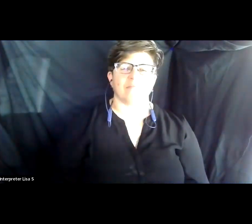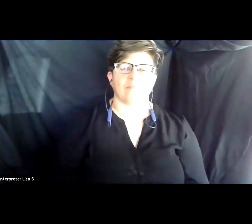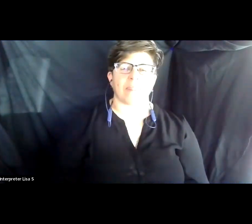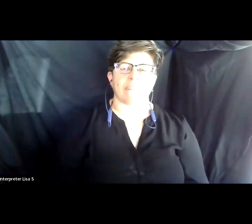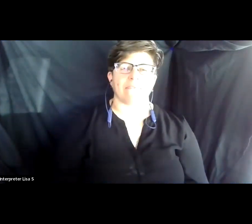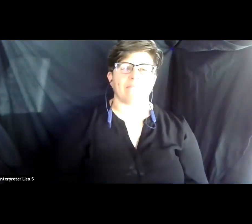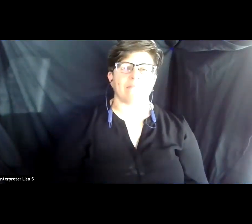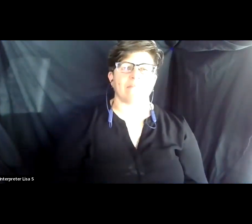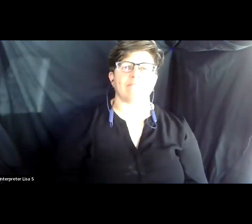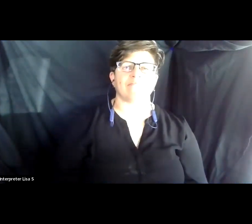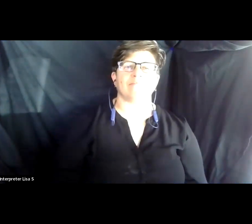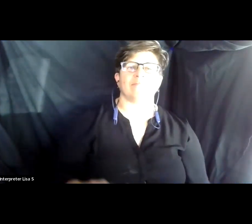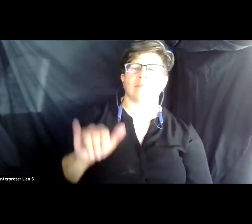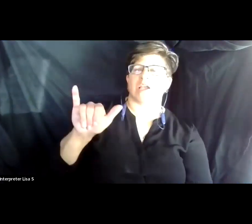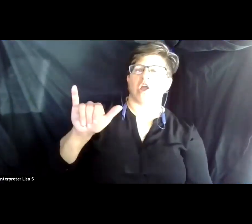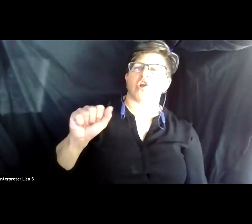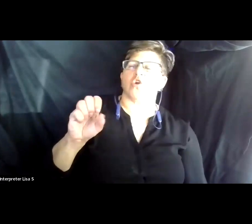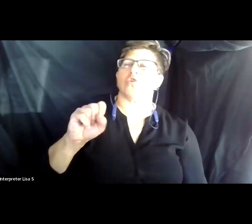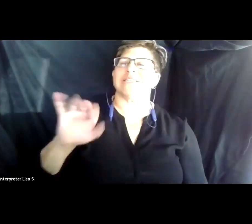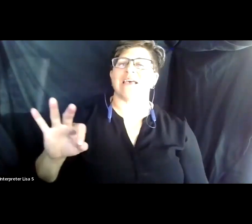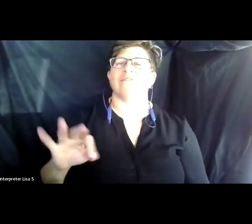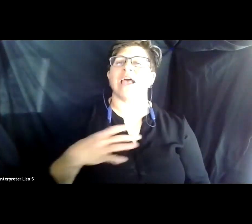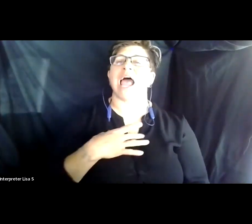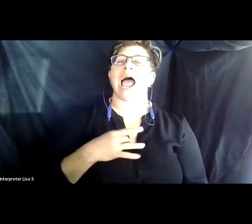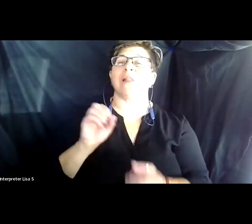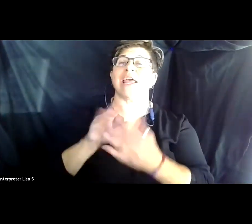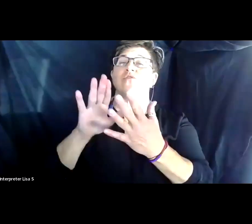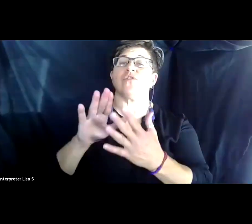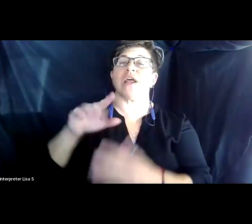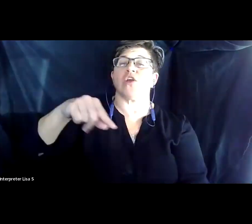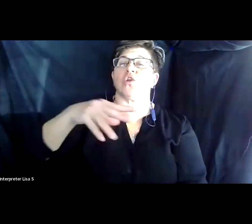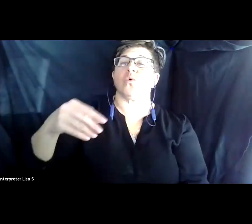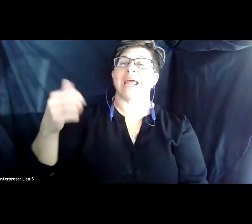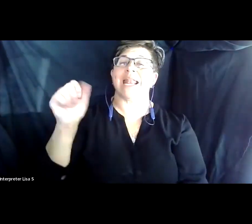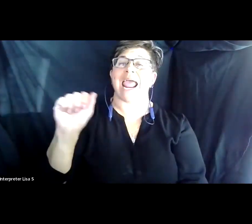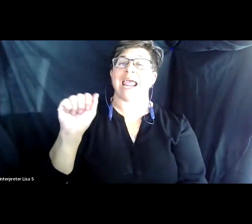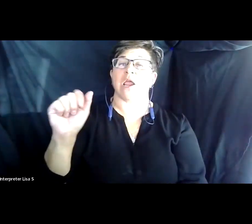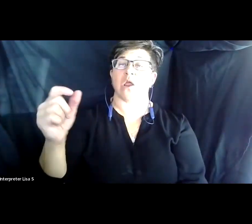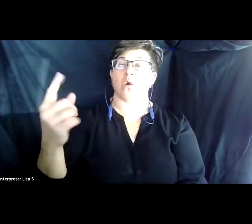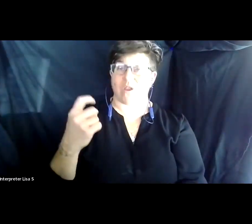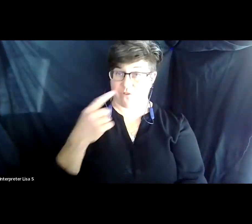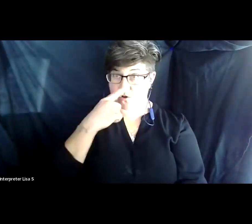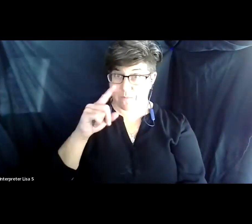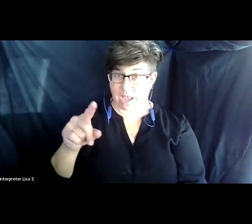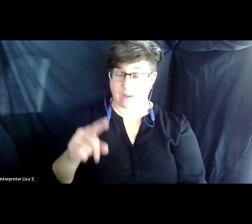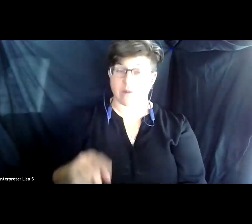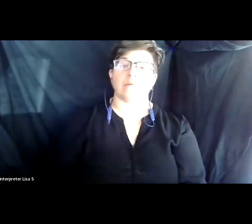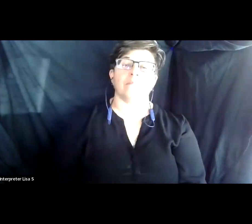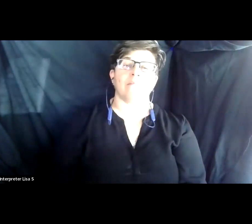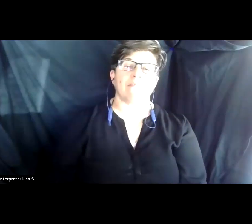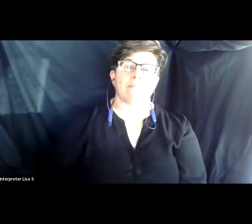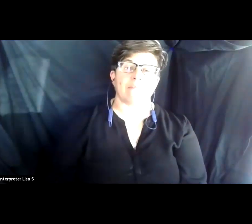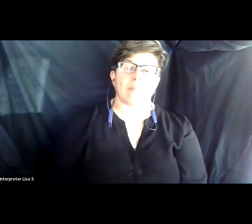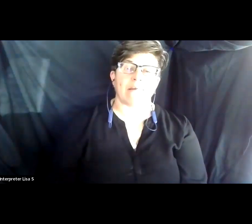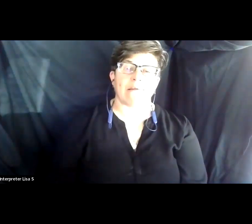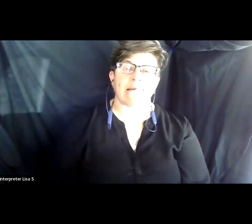Amy, I would like to address the Q&A question here, if that's okay. Once a patient's genetic mutation